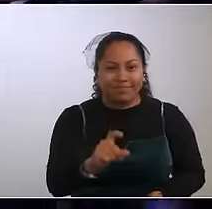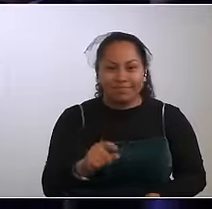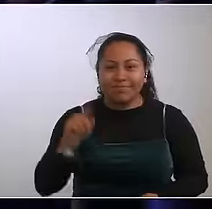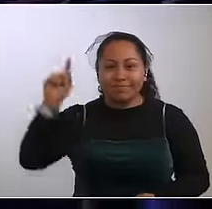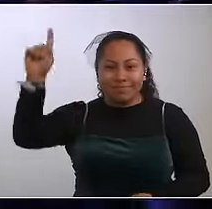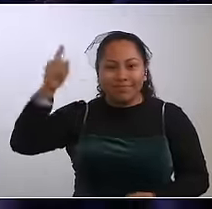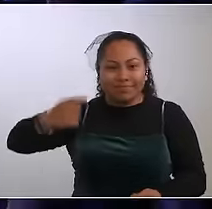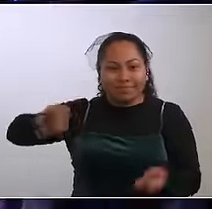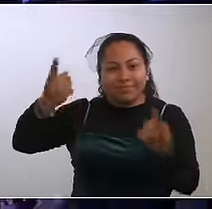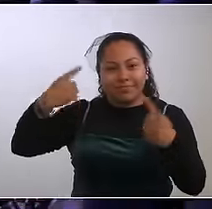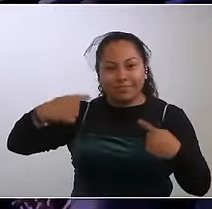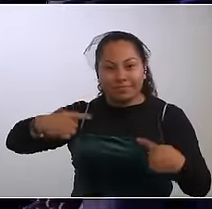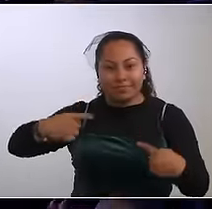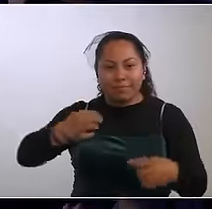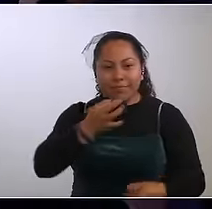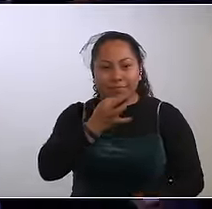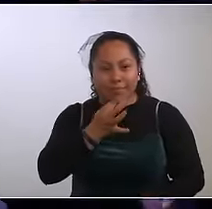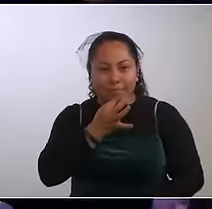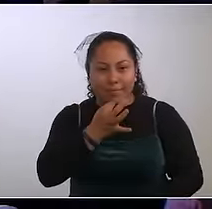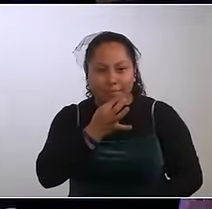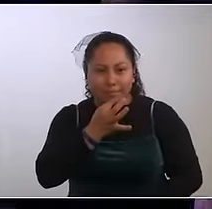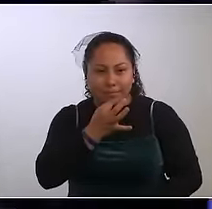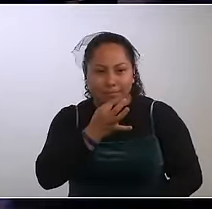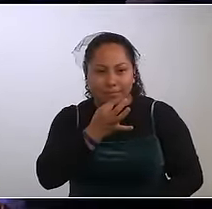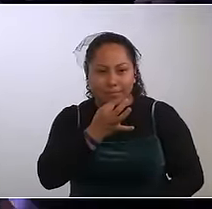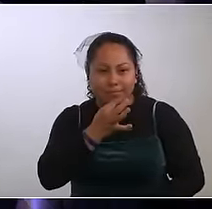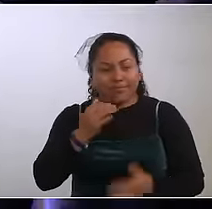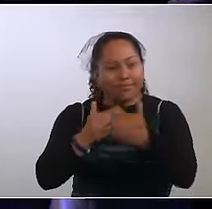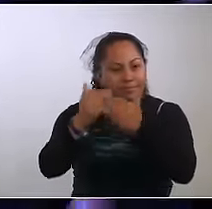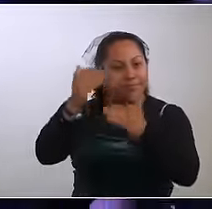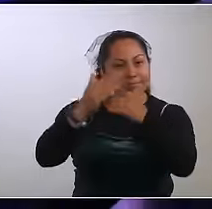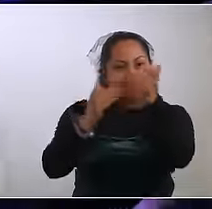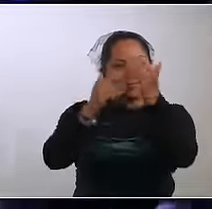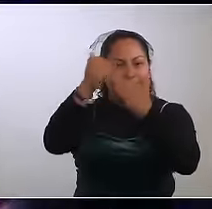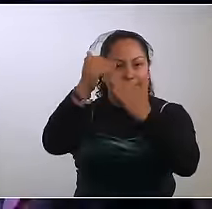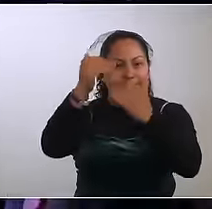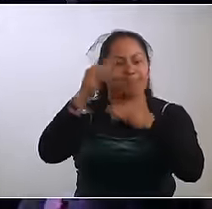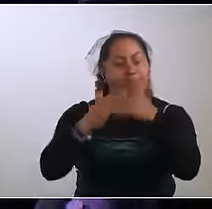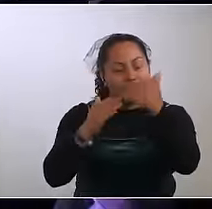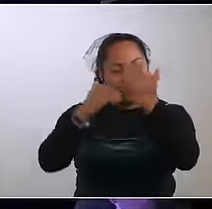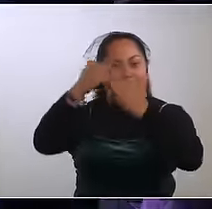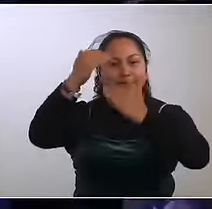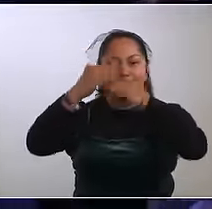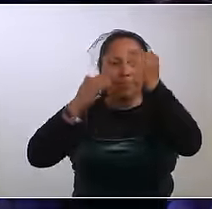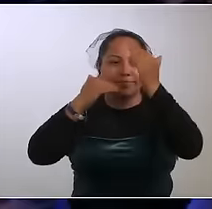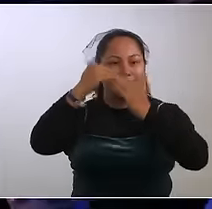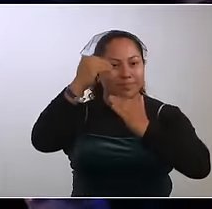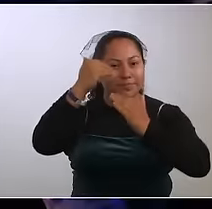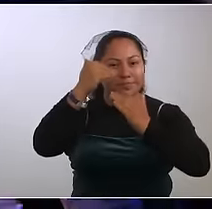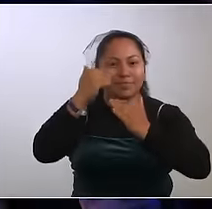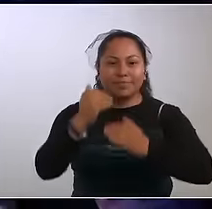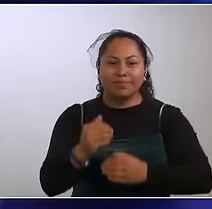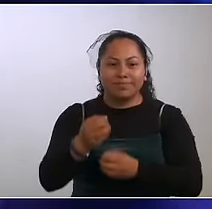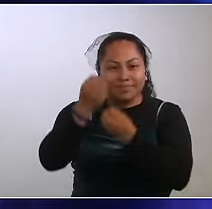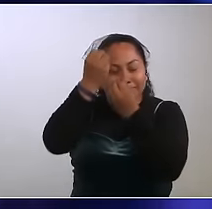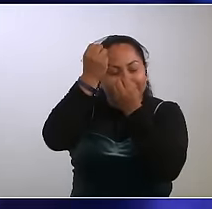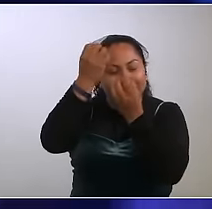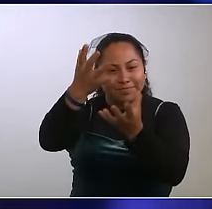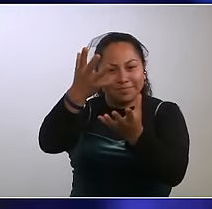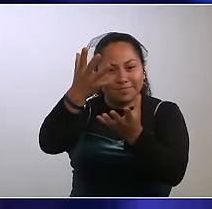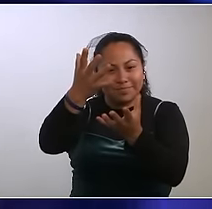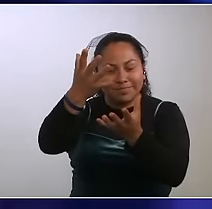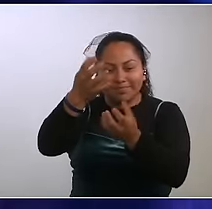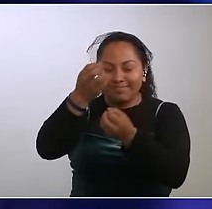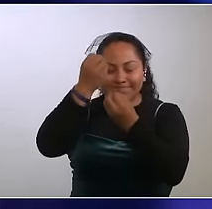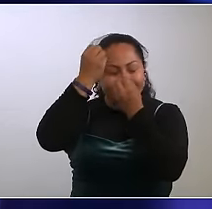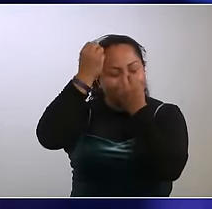back. Él viene de nuevo. He's coming back. Él viene de nuevo. Build. Edifique. Build. Edifique. You've got the instructions. Tiene la instrucción.